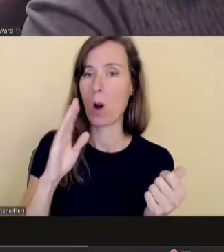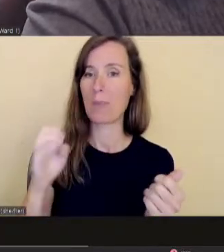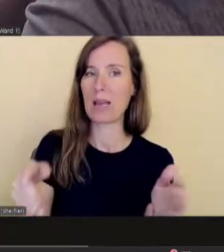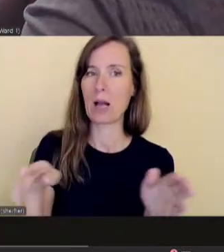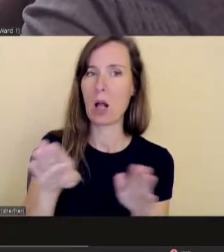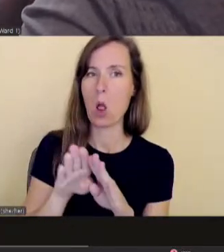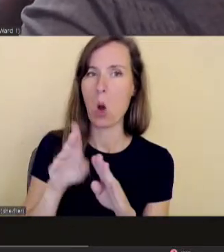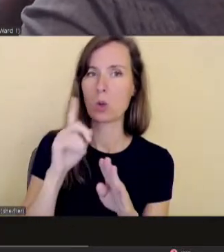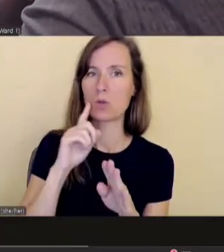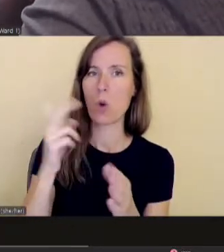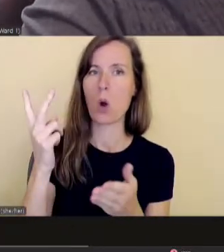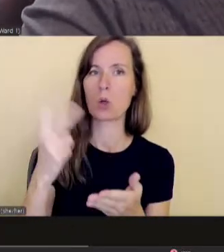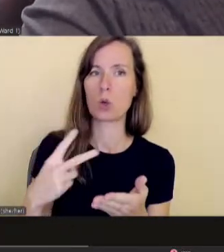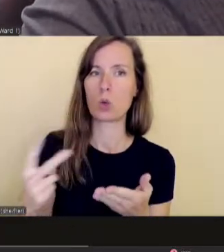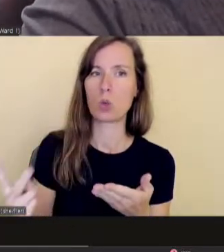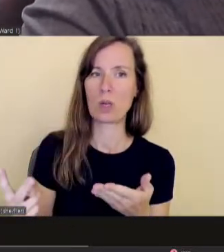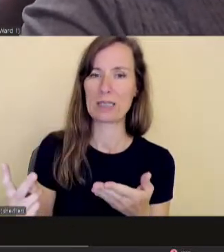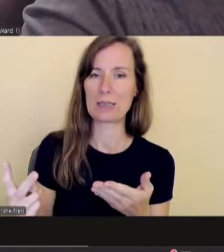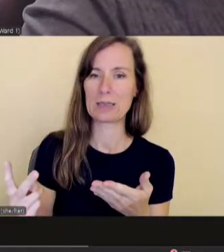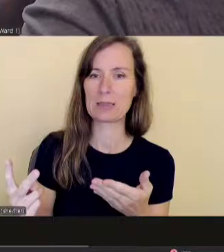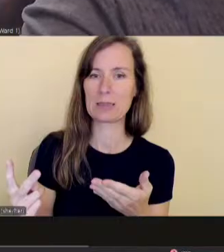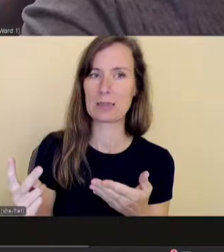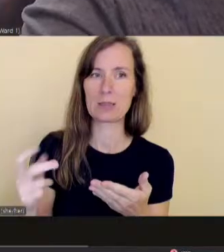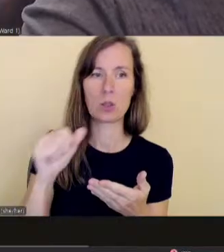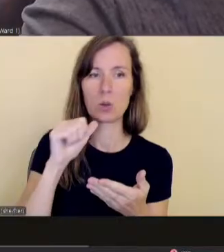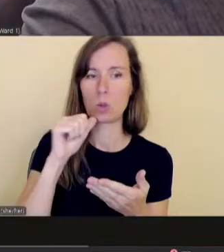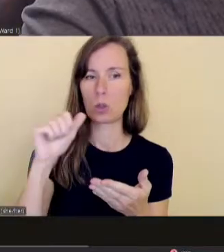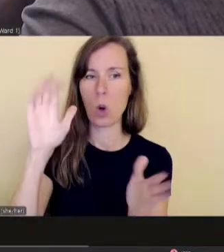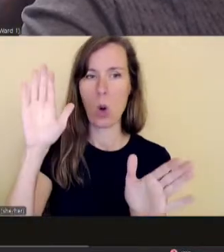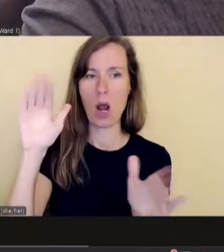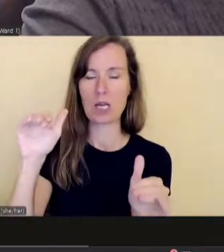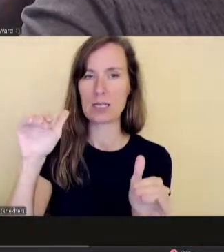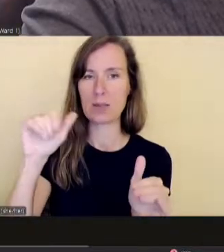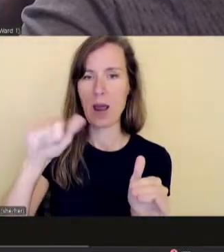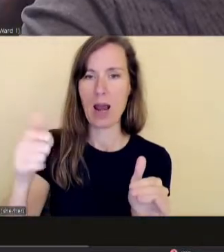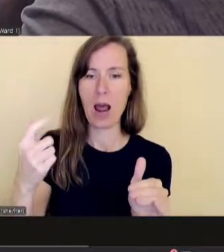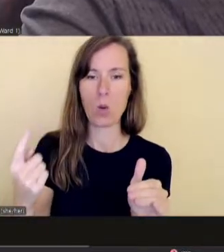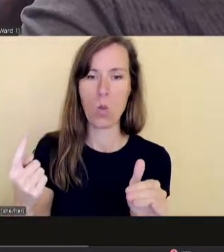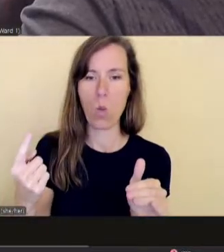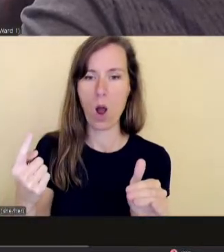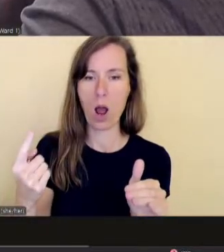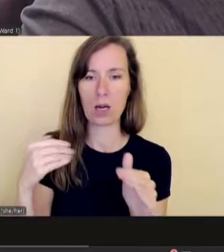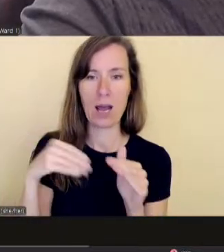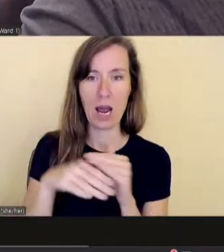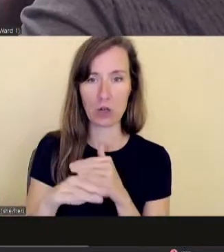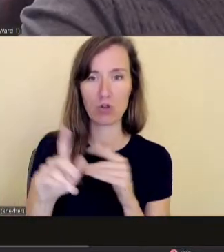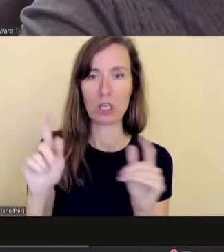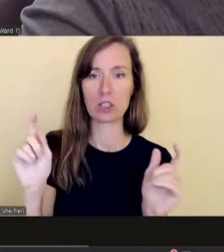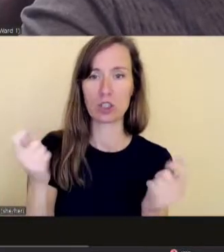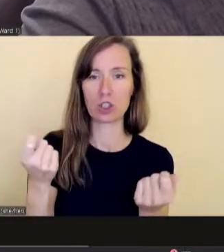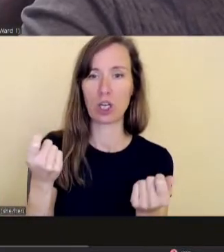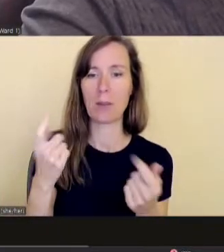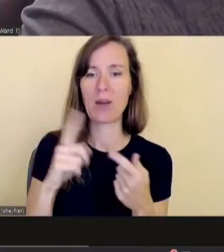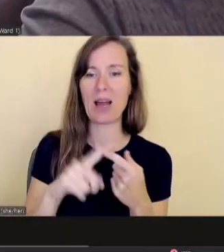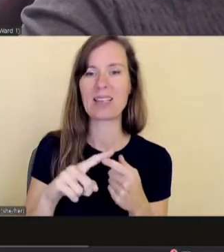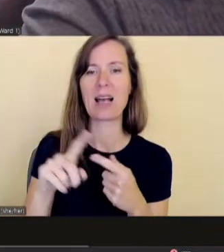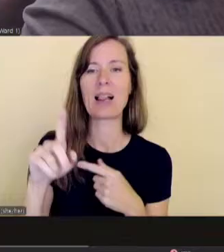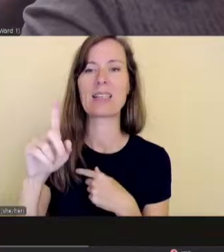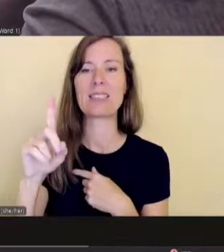2 weeks, so we don't anticipate anyone entering the gym until December the